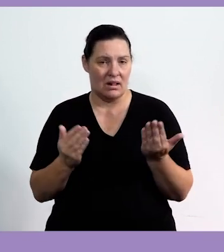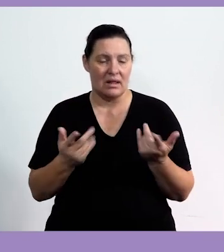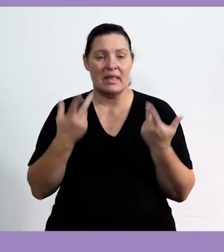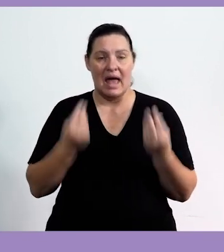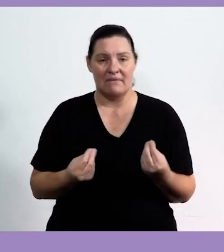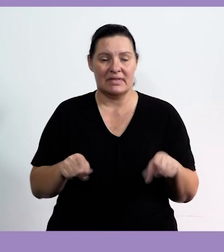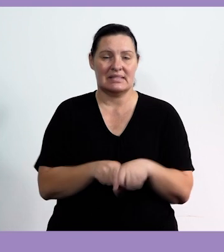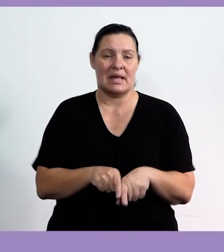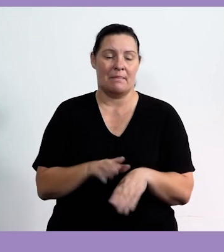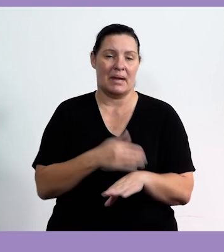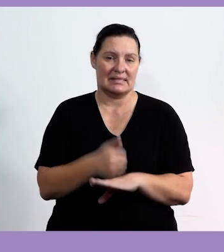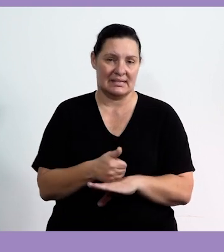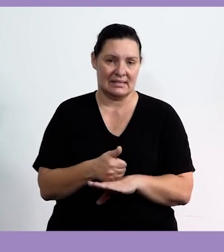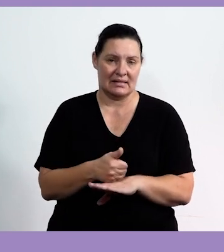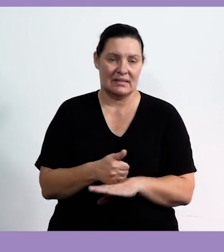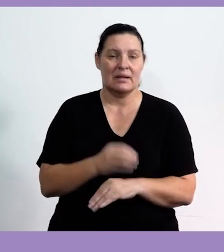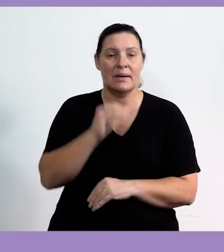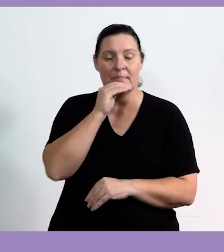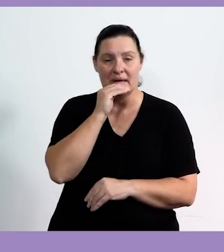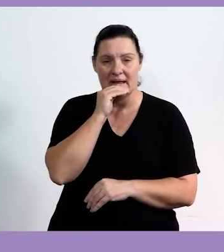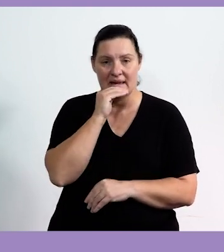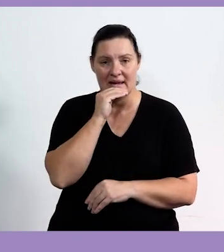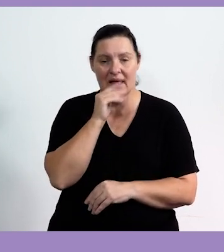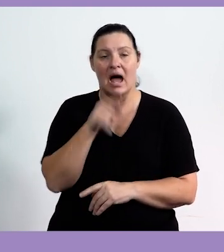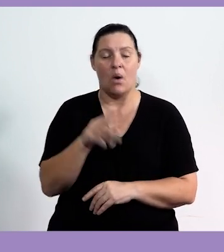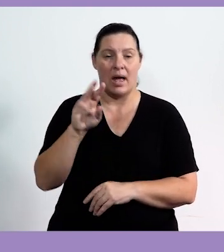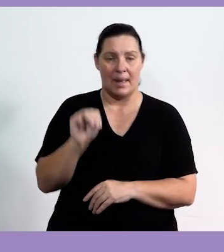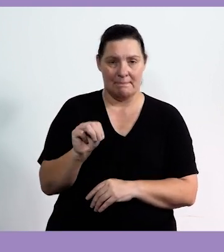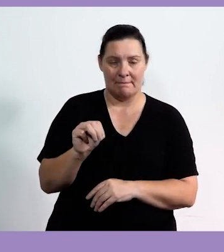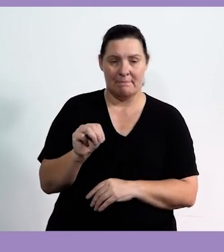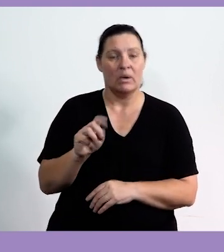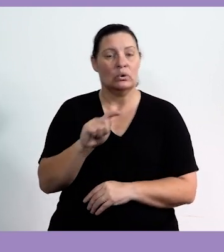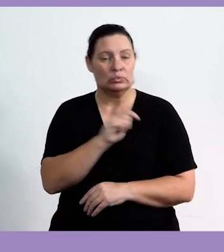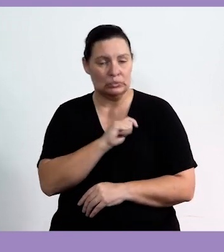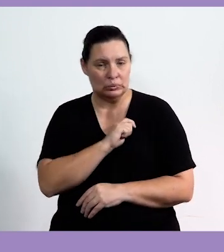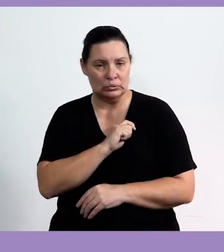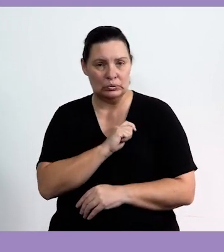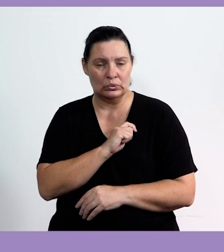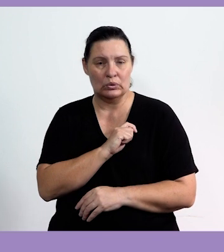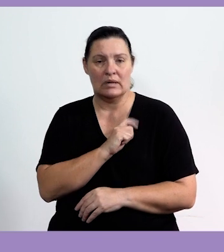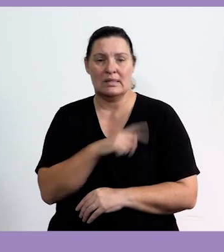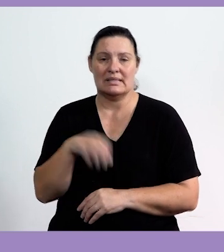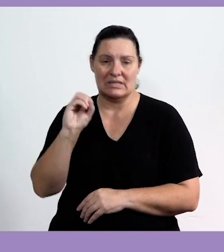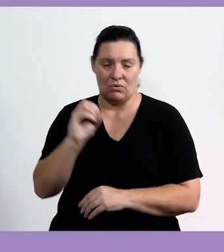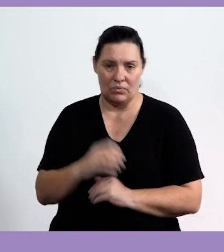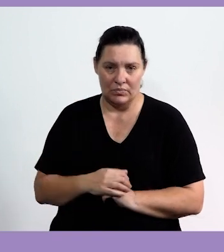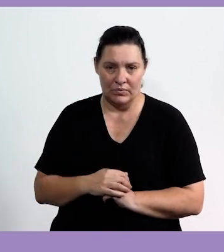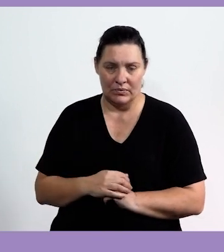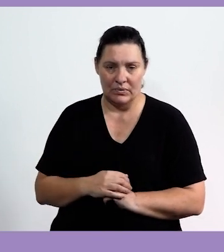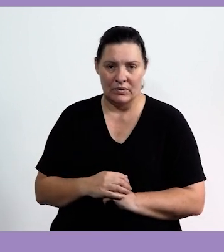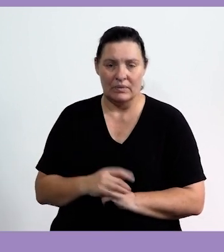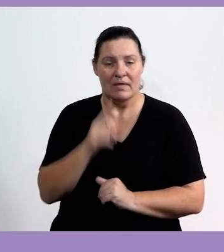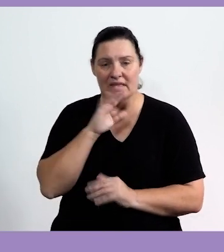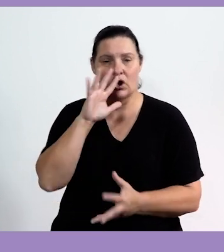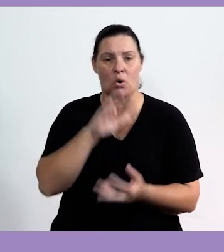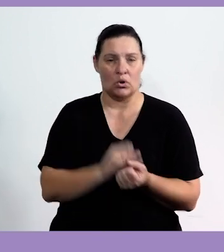equal and they have the same base, then it means that our m is actually equals to